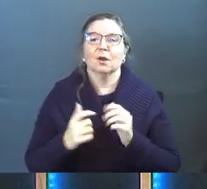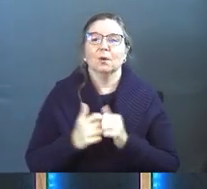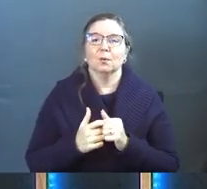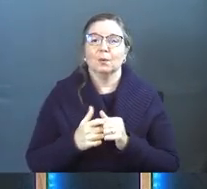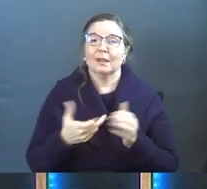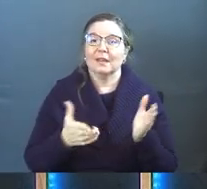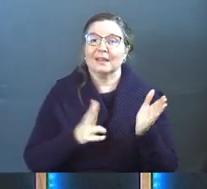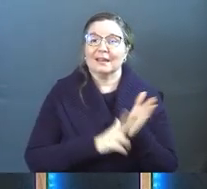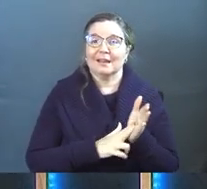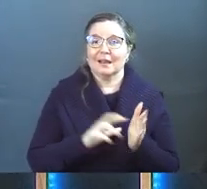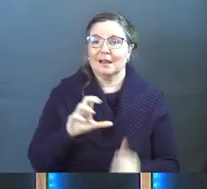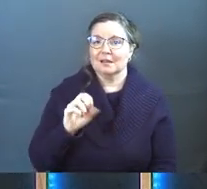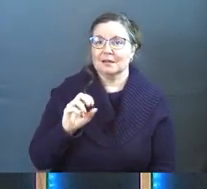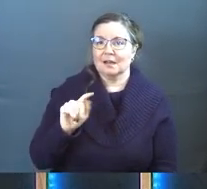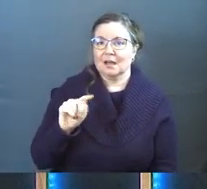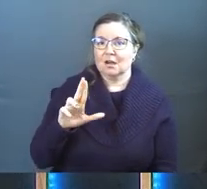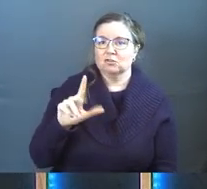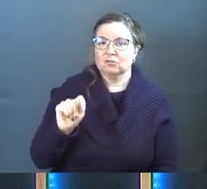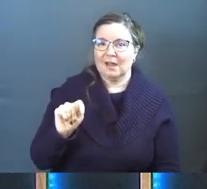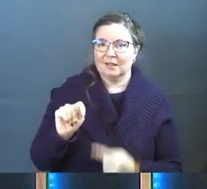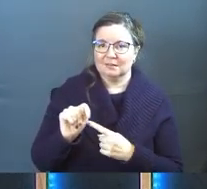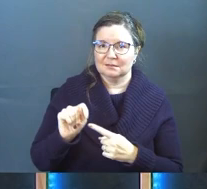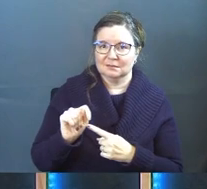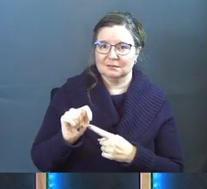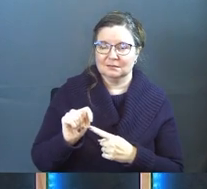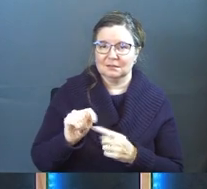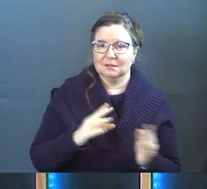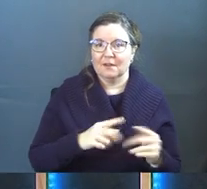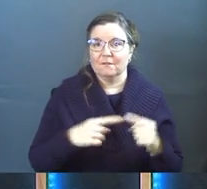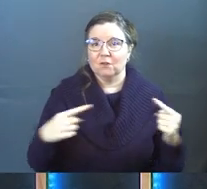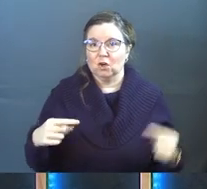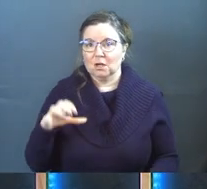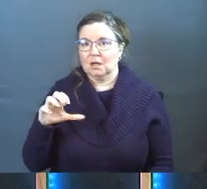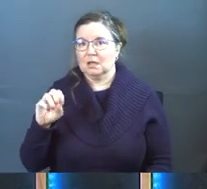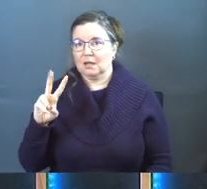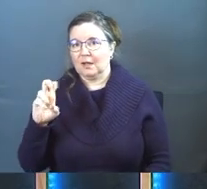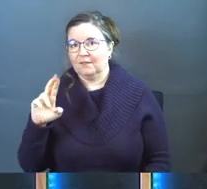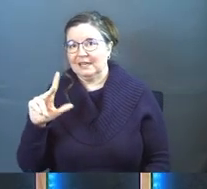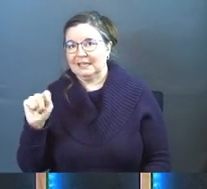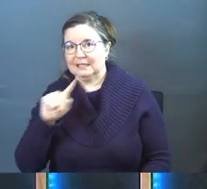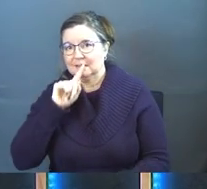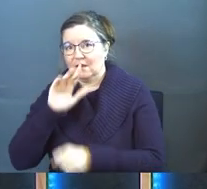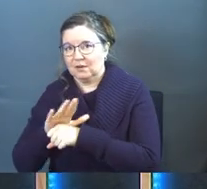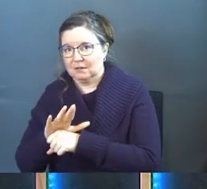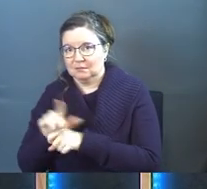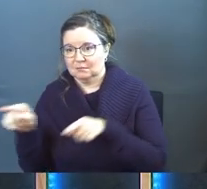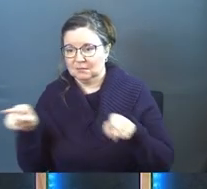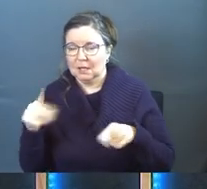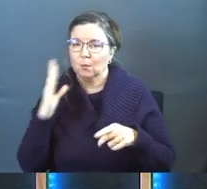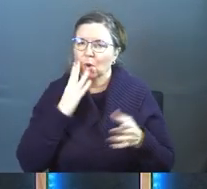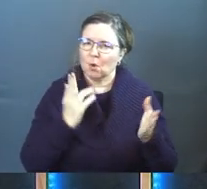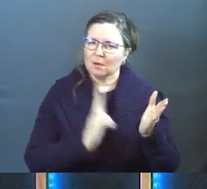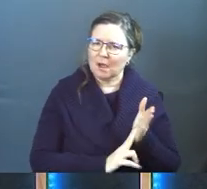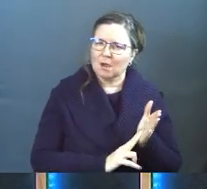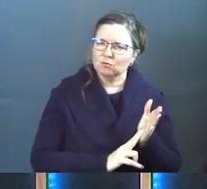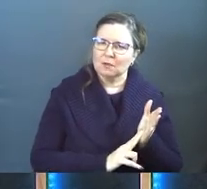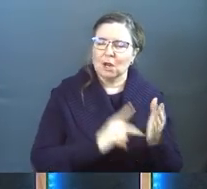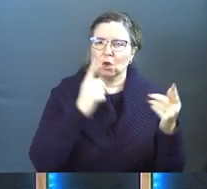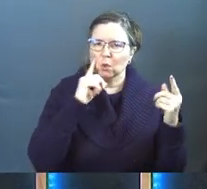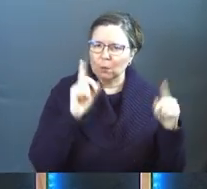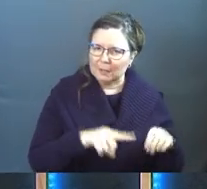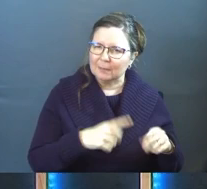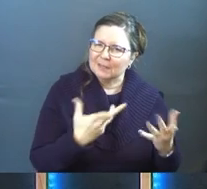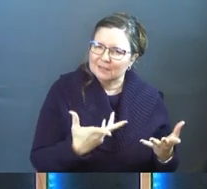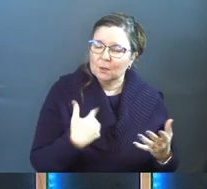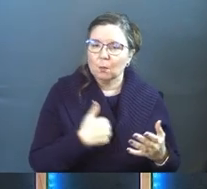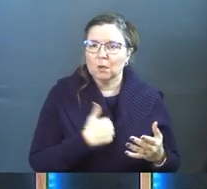with contract. What's this difference between contract and covenant? First off is contract. Now, we all know what contracts are and agreements are,